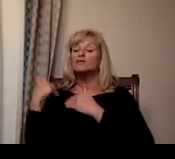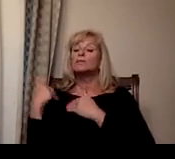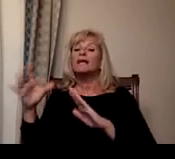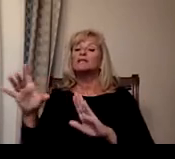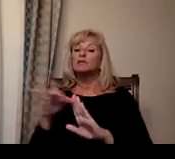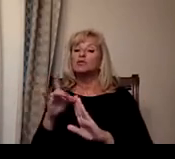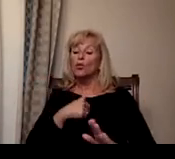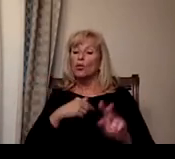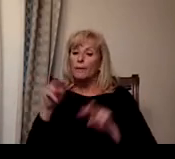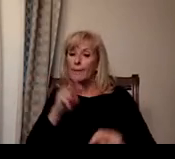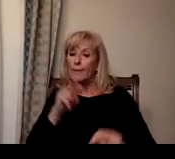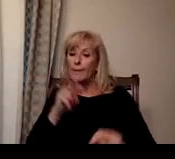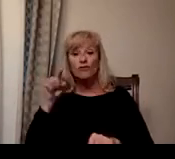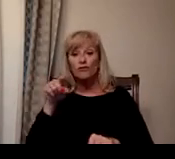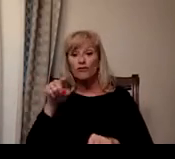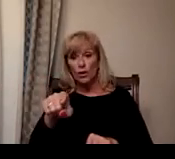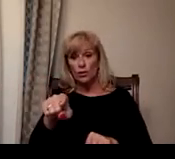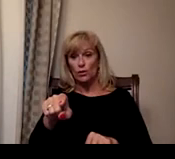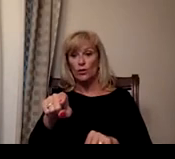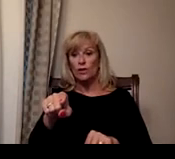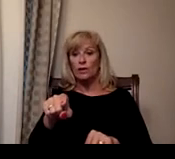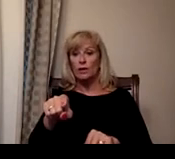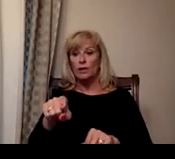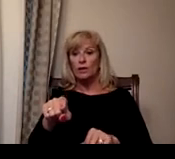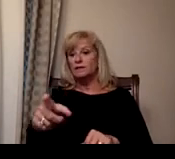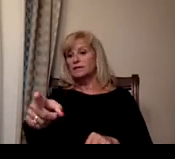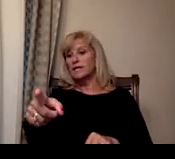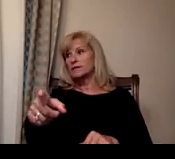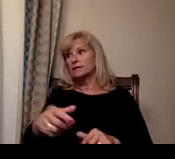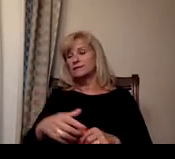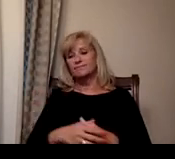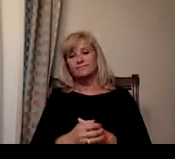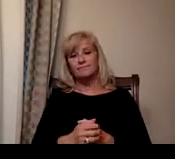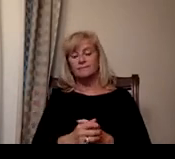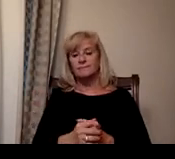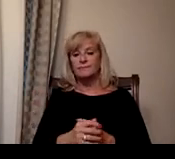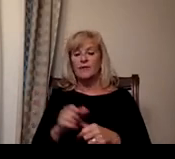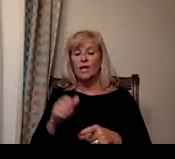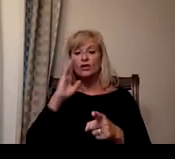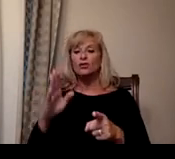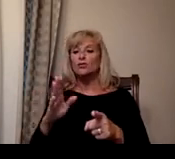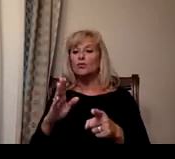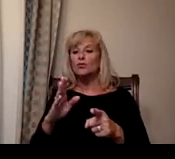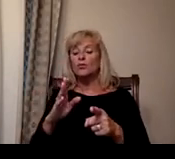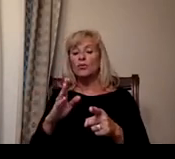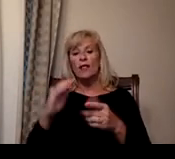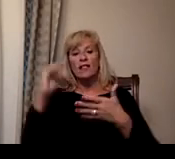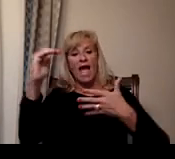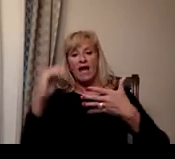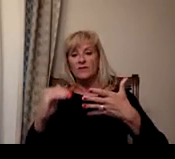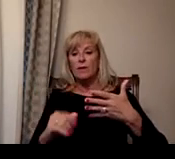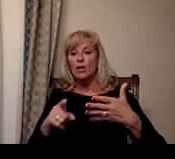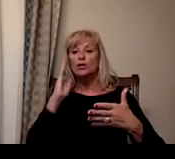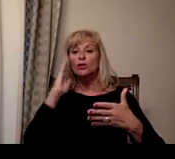going to monitor for you. You will, every step of the way, every single step of the way,